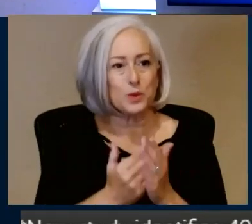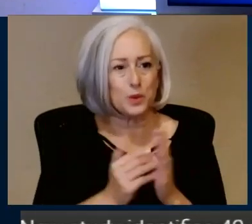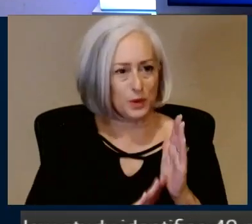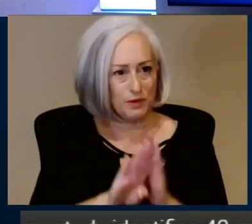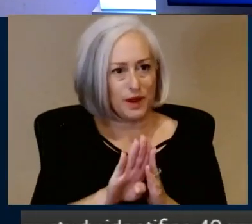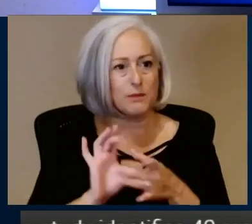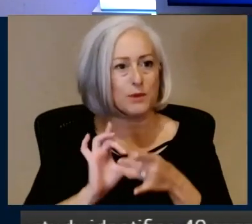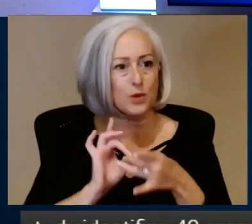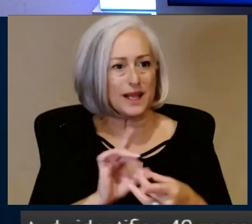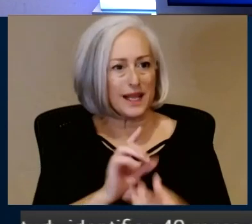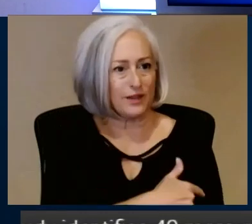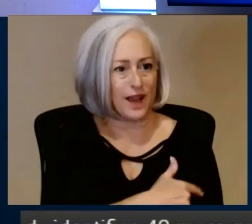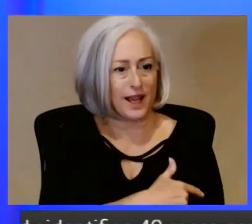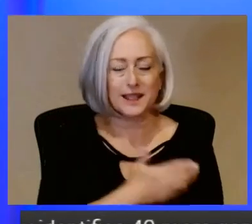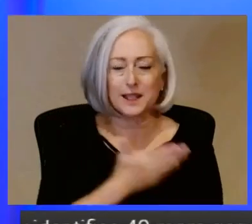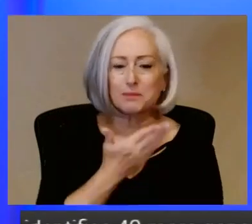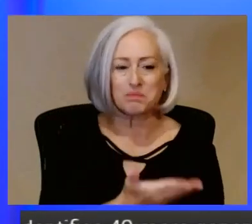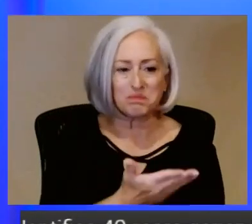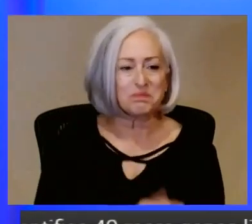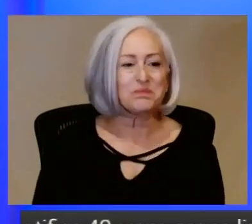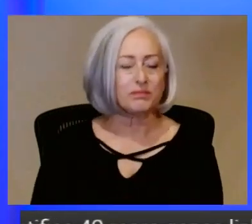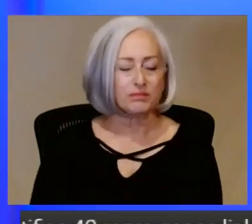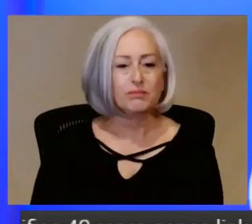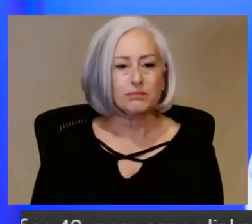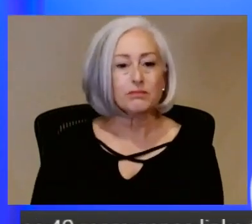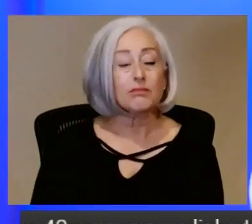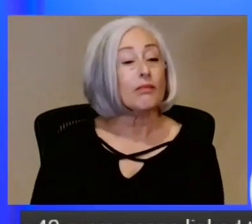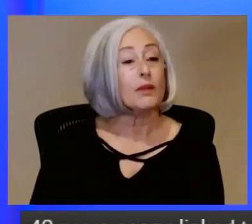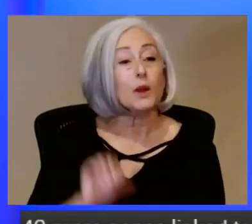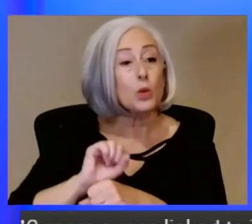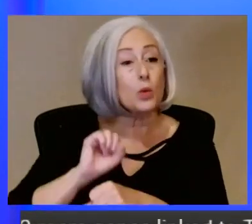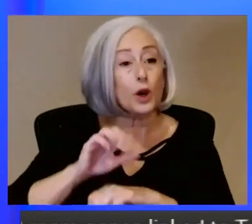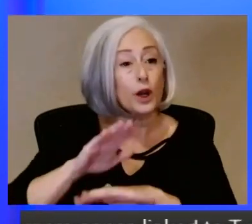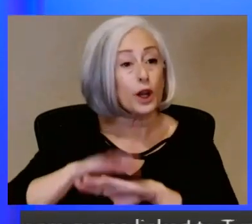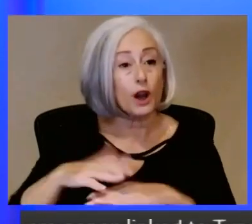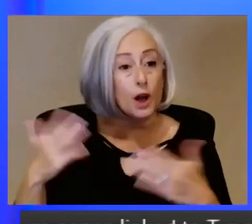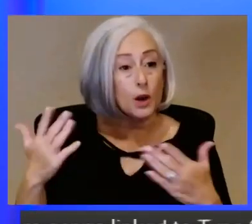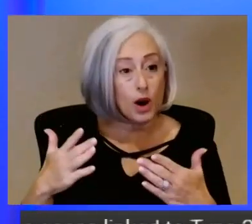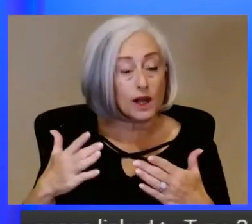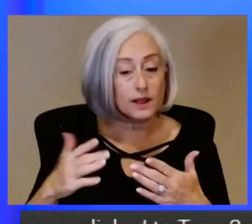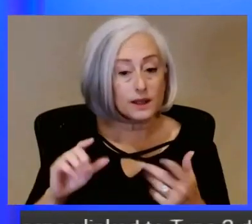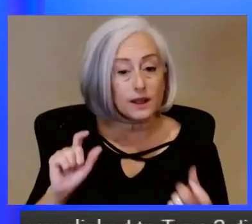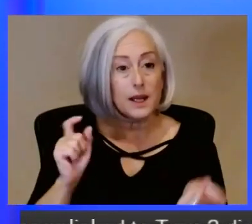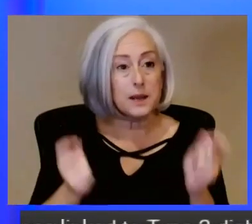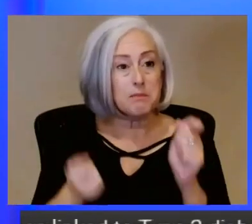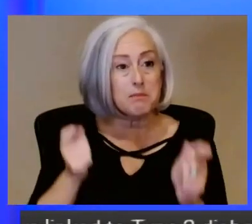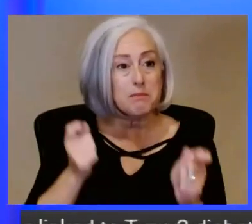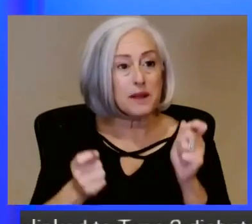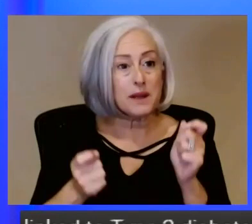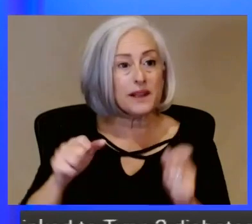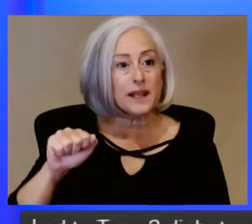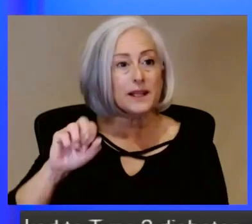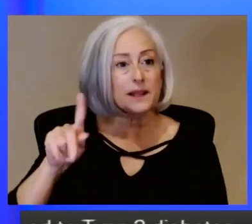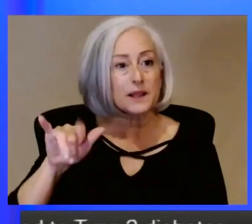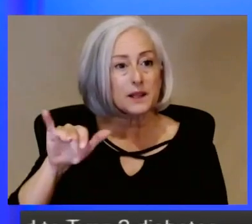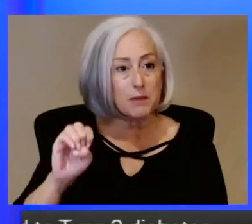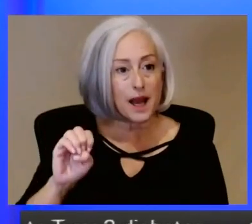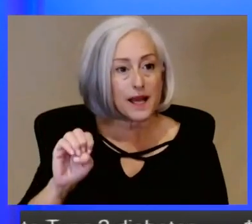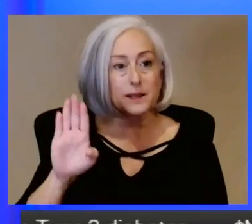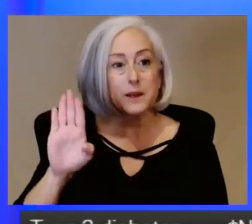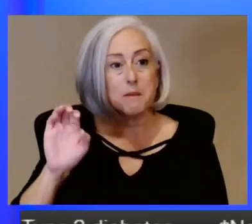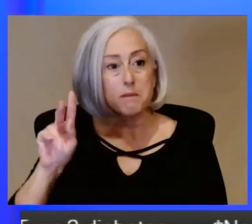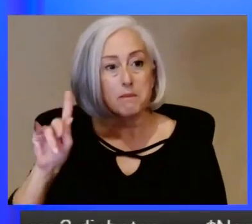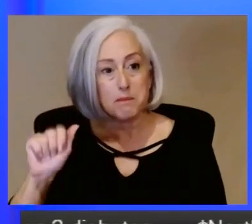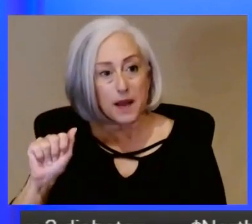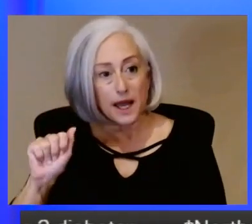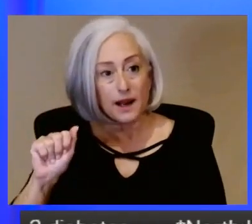you are up. Yeah, we know what they are working on. They are working on pivoted spikes, and whether that was the beta spike or the Omicron